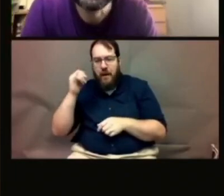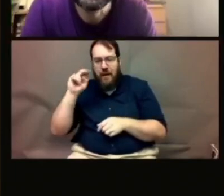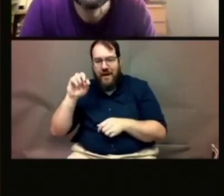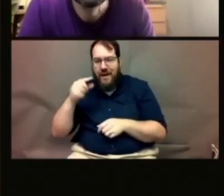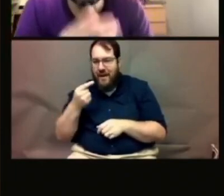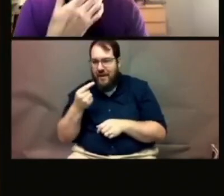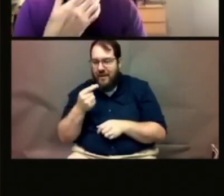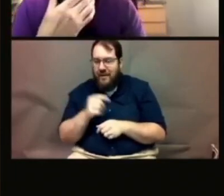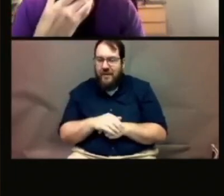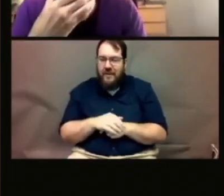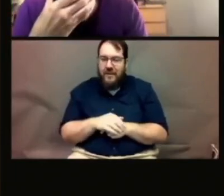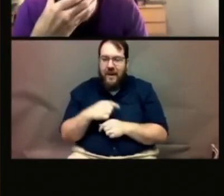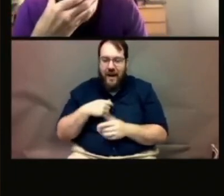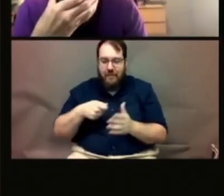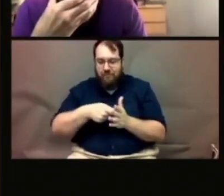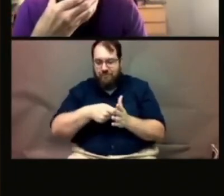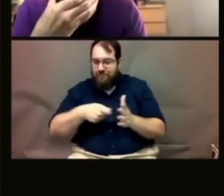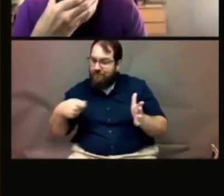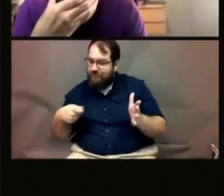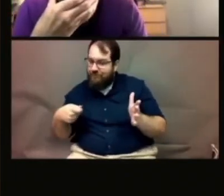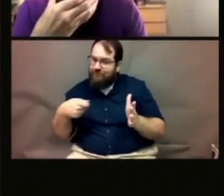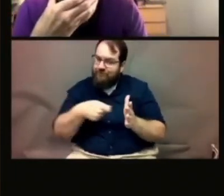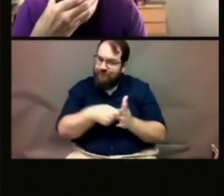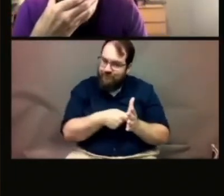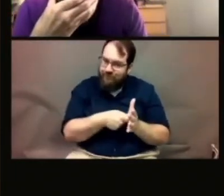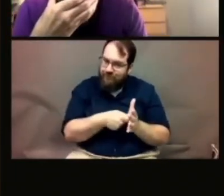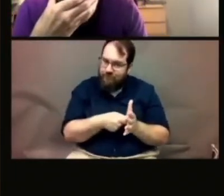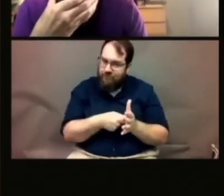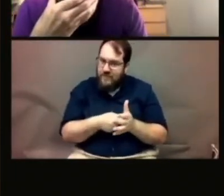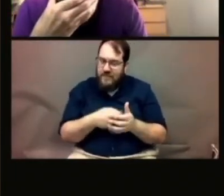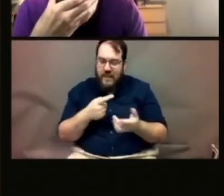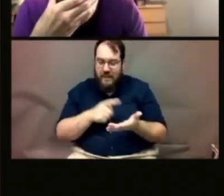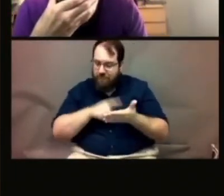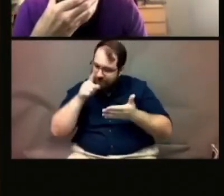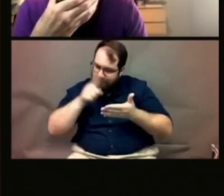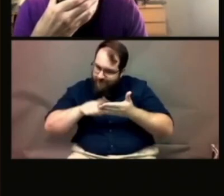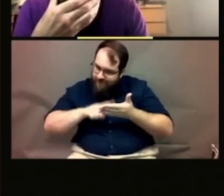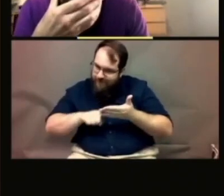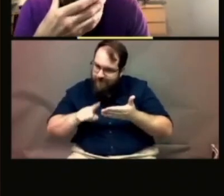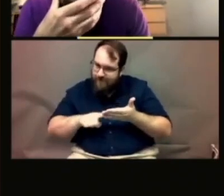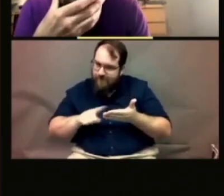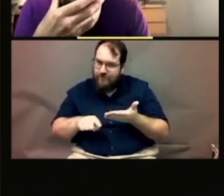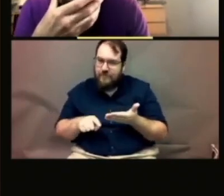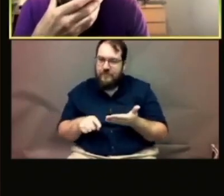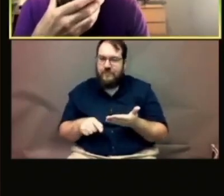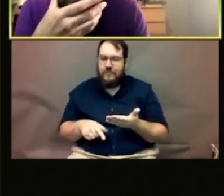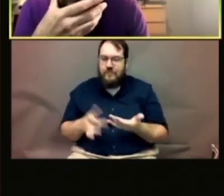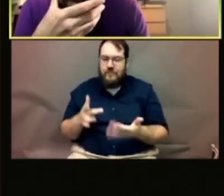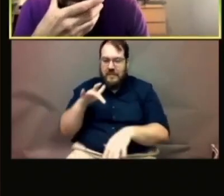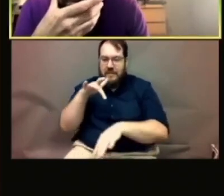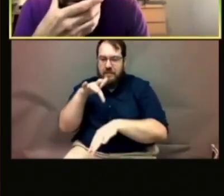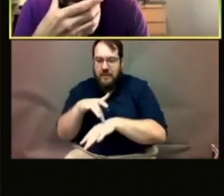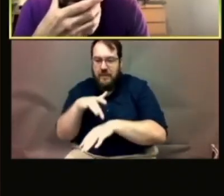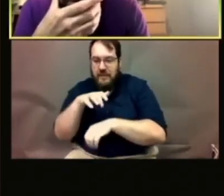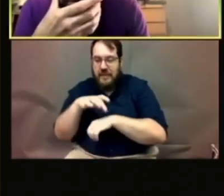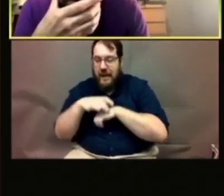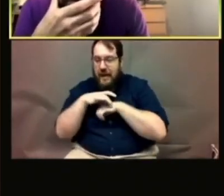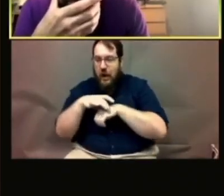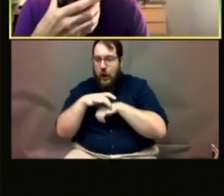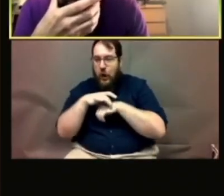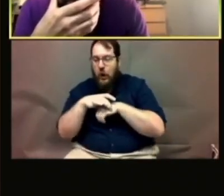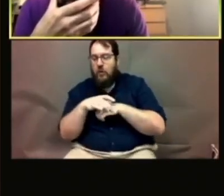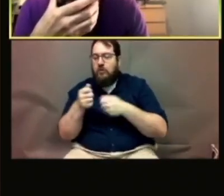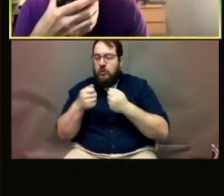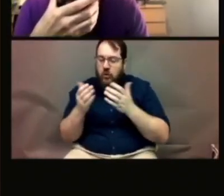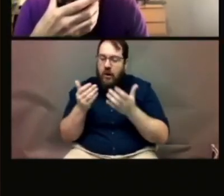gonna unplug it and plug it back in. I'm gonna make sure that's working. I'm gonna hold earth. Okay, So I'm try drawing each there. part of it separately and see what's going And then on. I'm